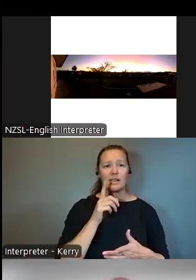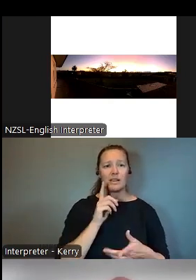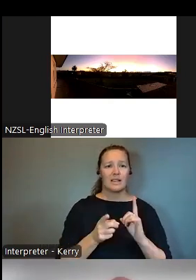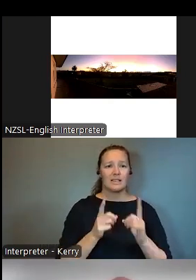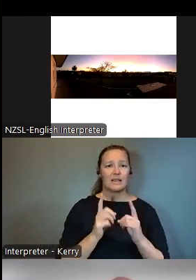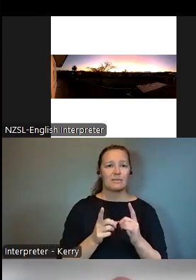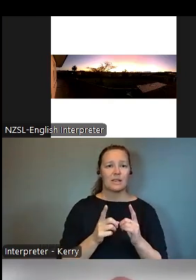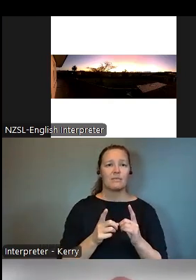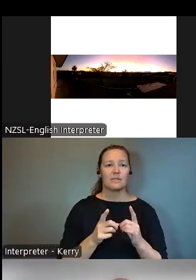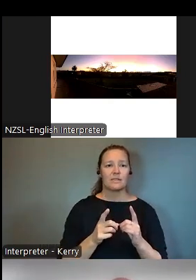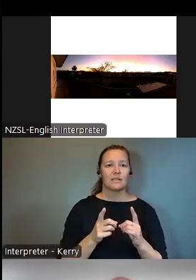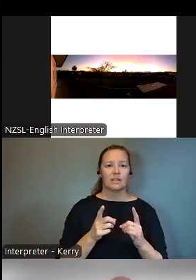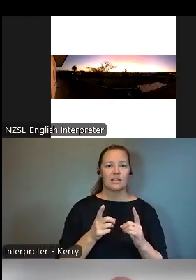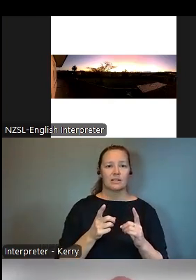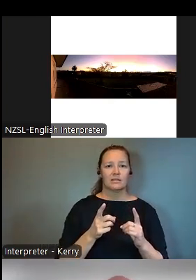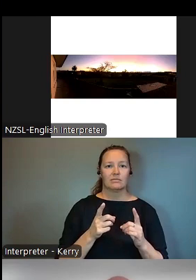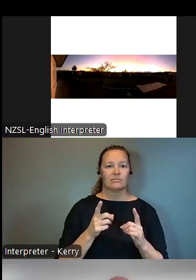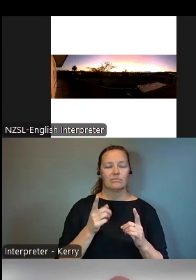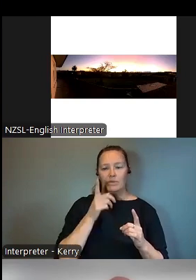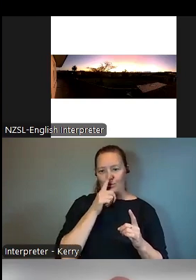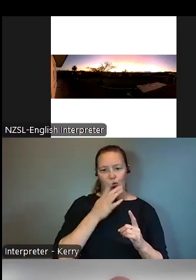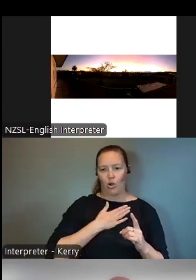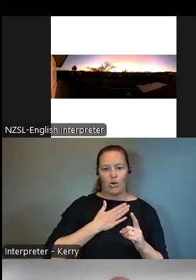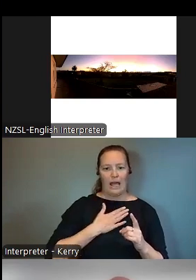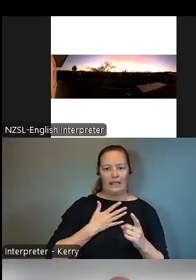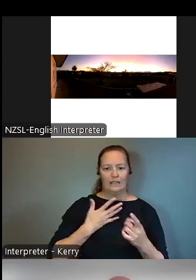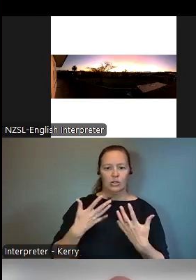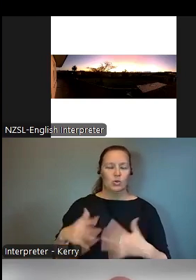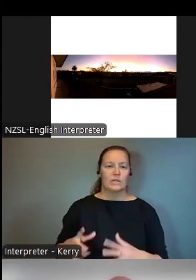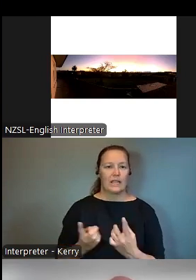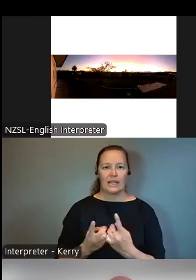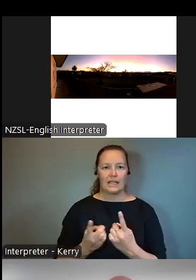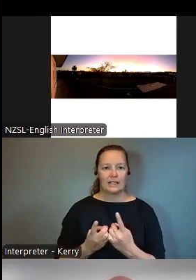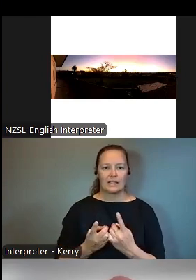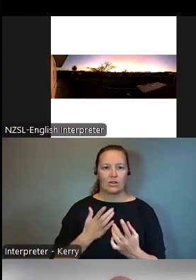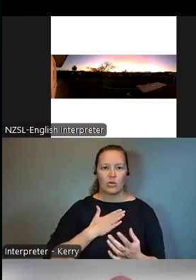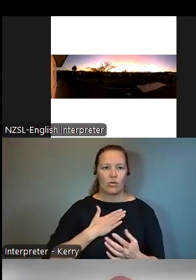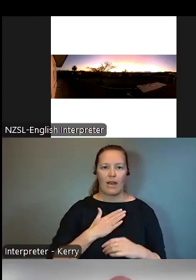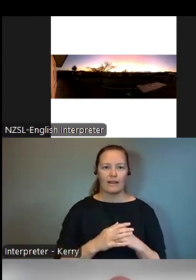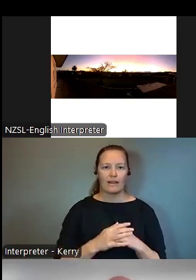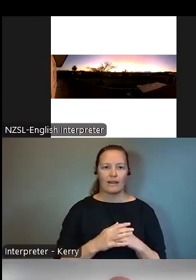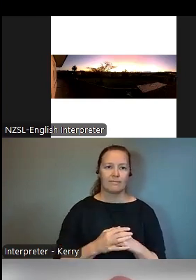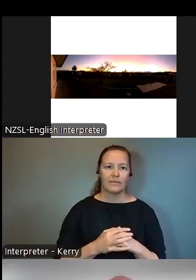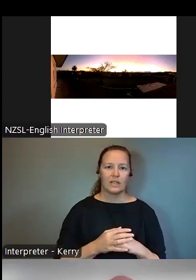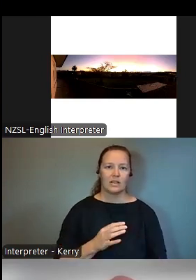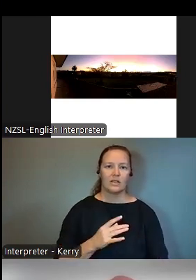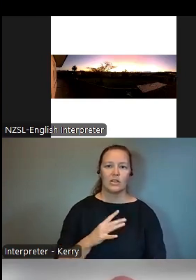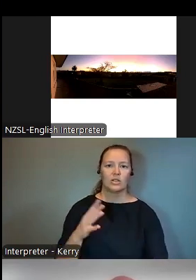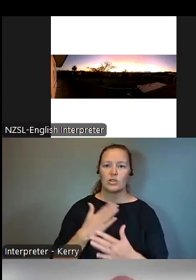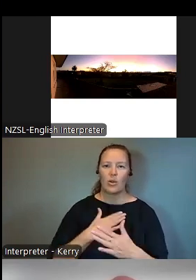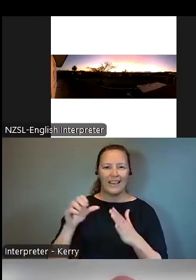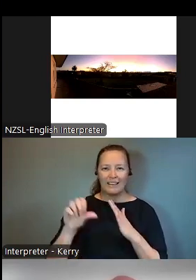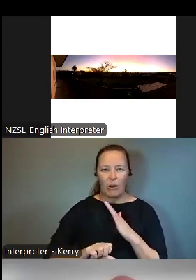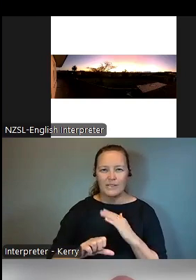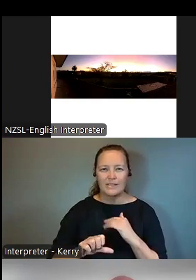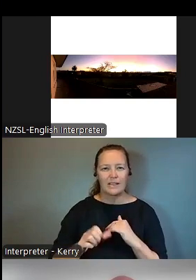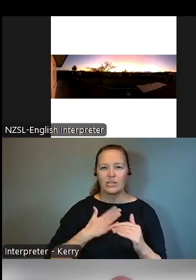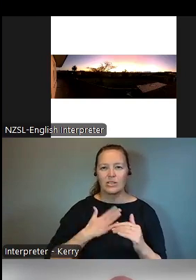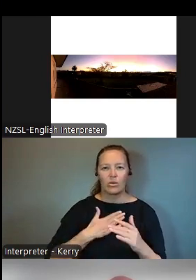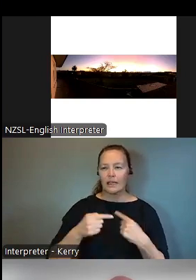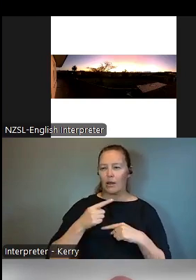loss avoiders. We hate losing things. We really dislike the feeling of going